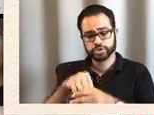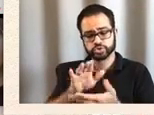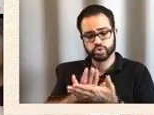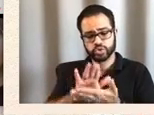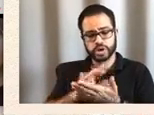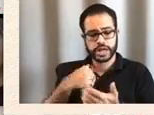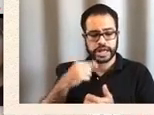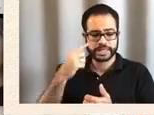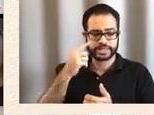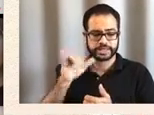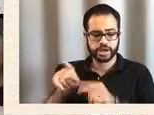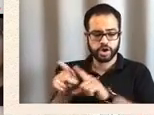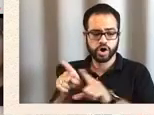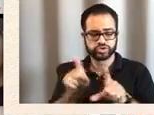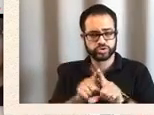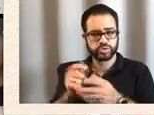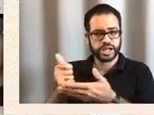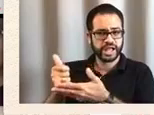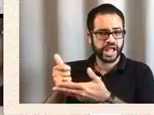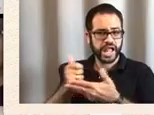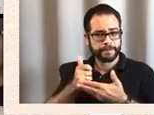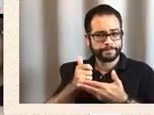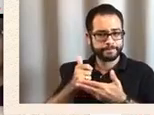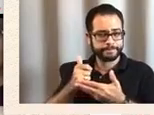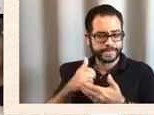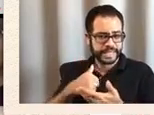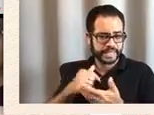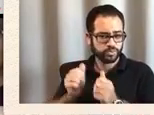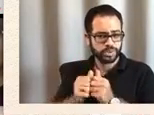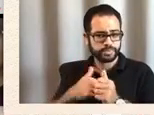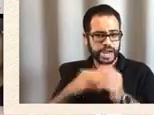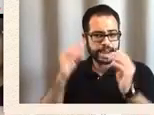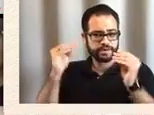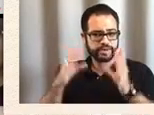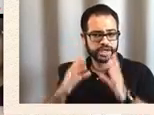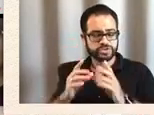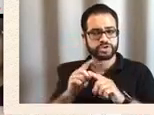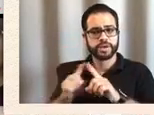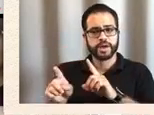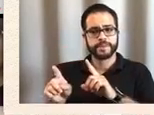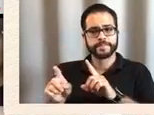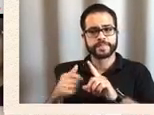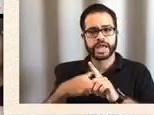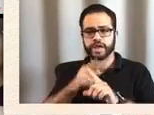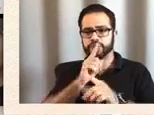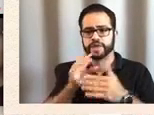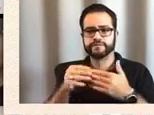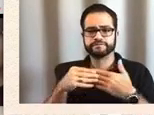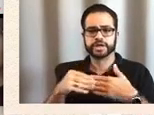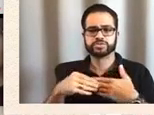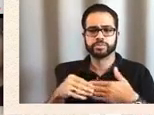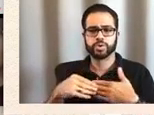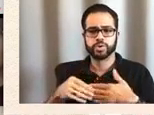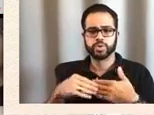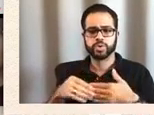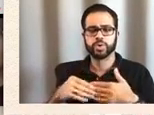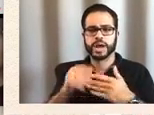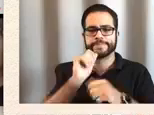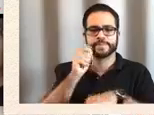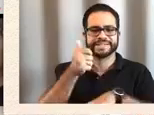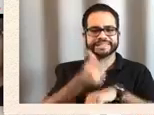also help my case with my professors. And I have a pretty flexible implementation plan